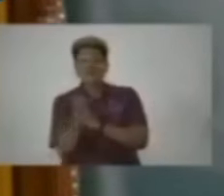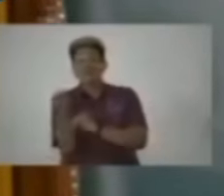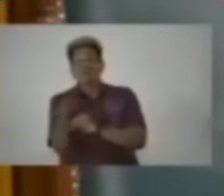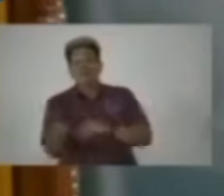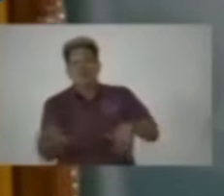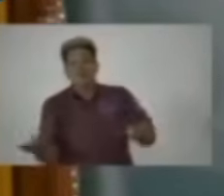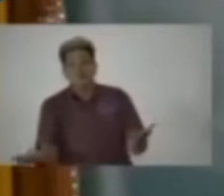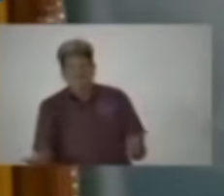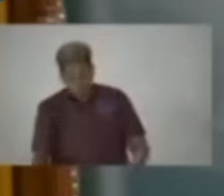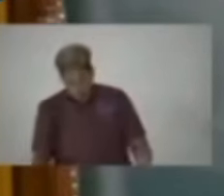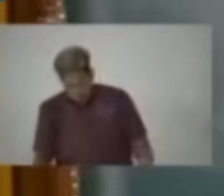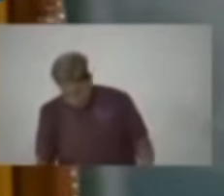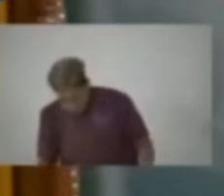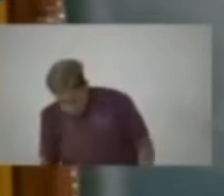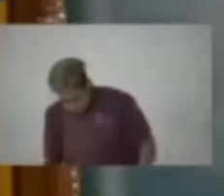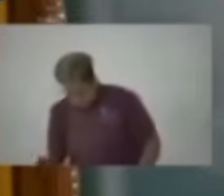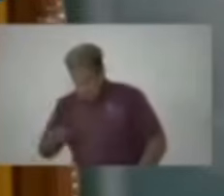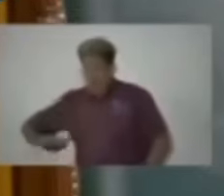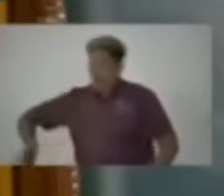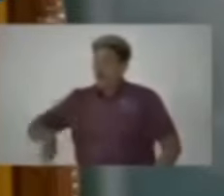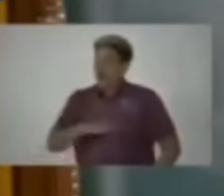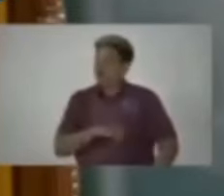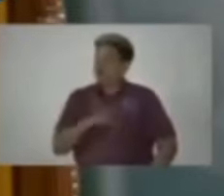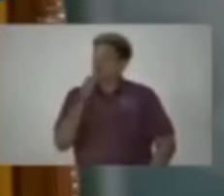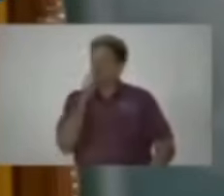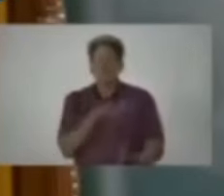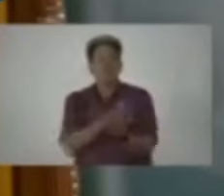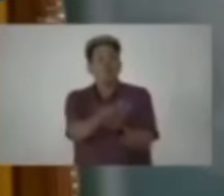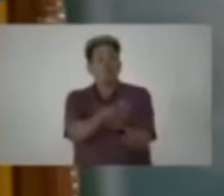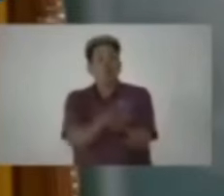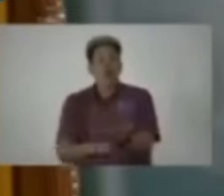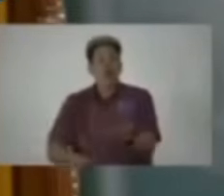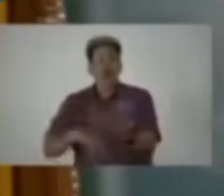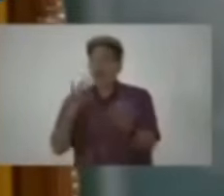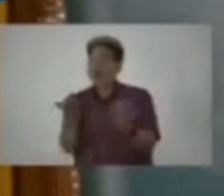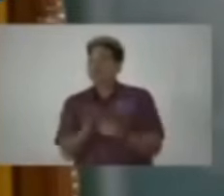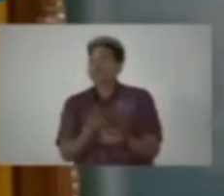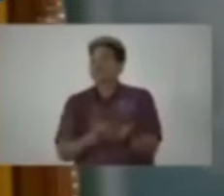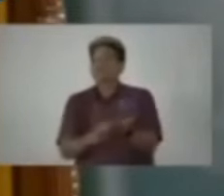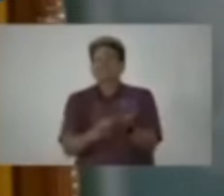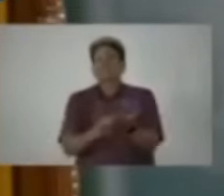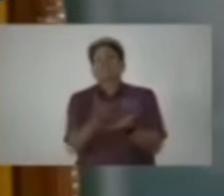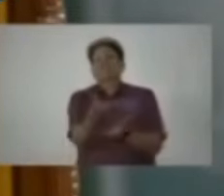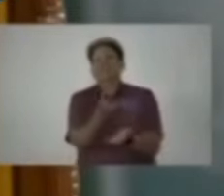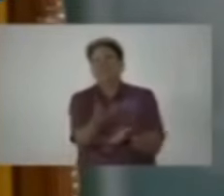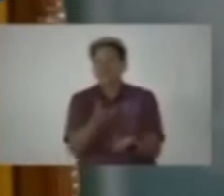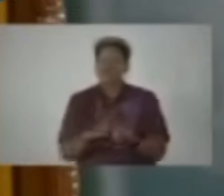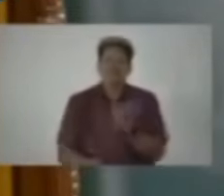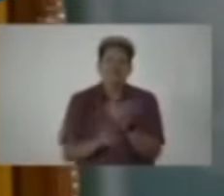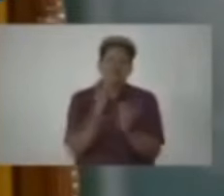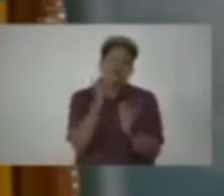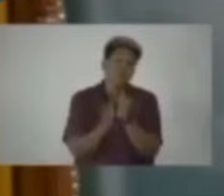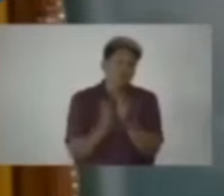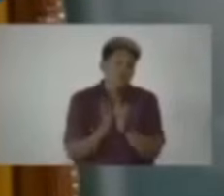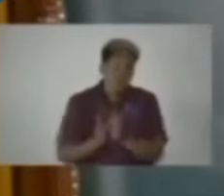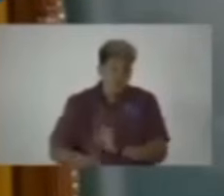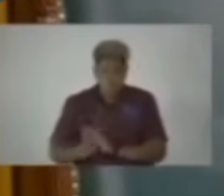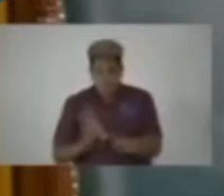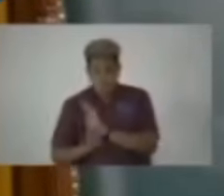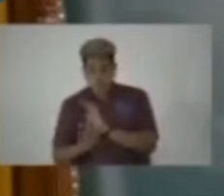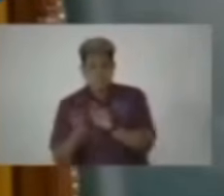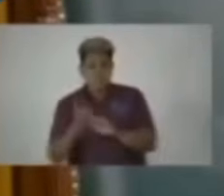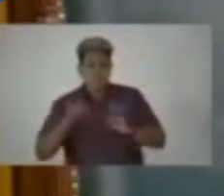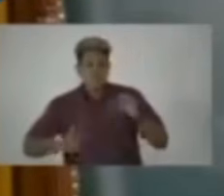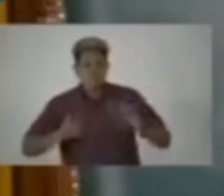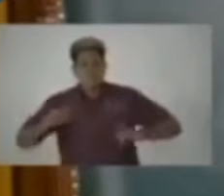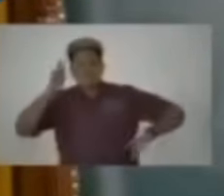is us who craft, debate, and pass the laws